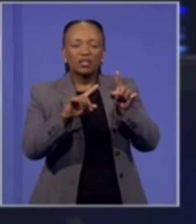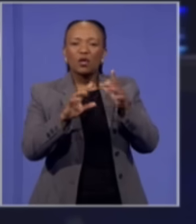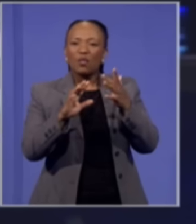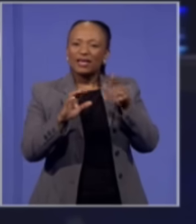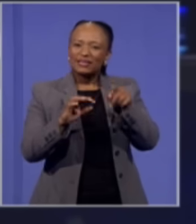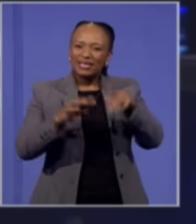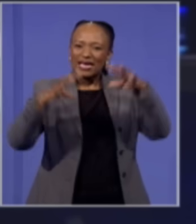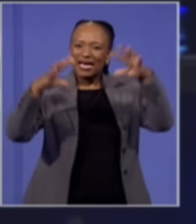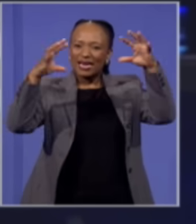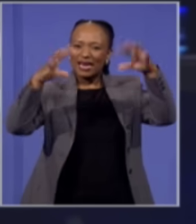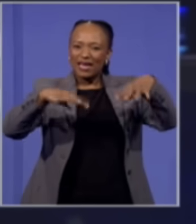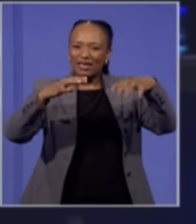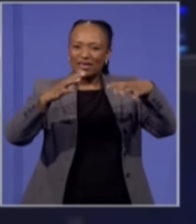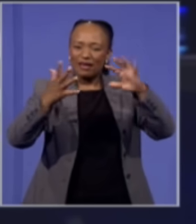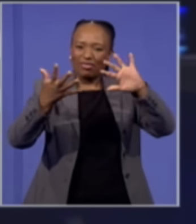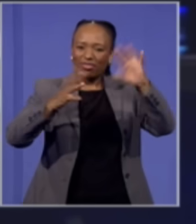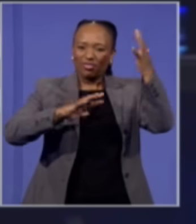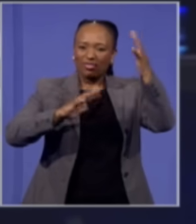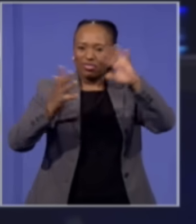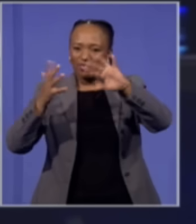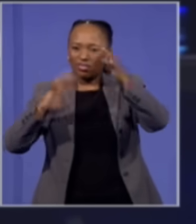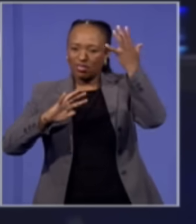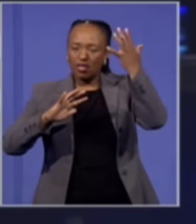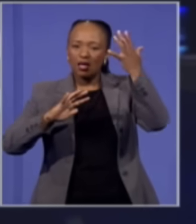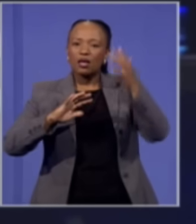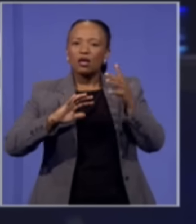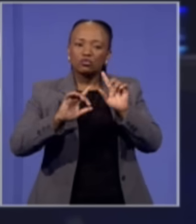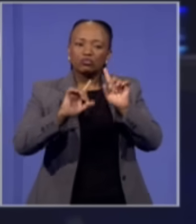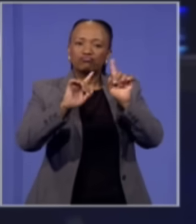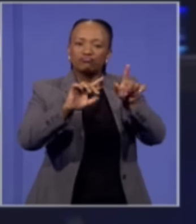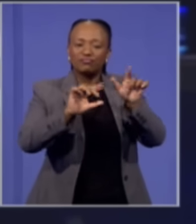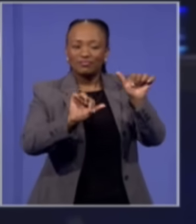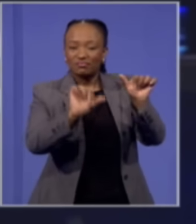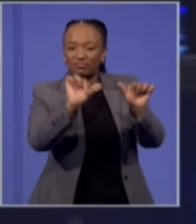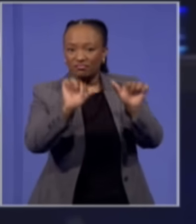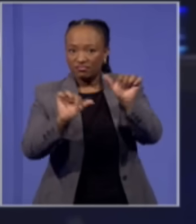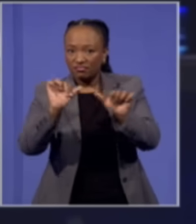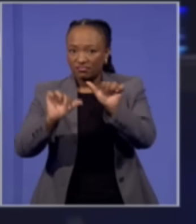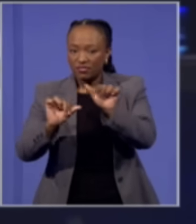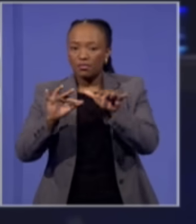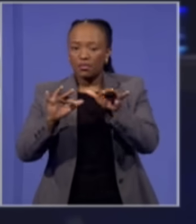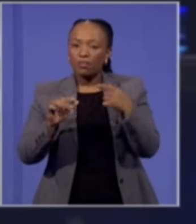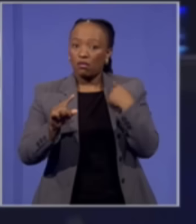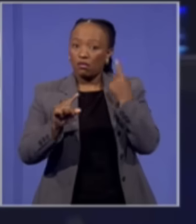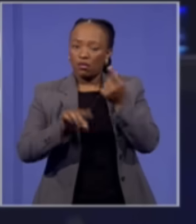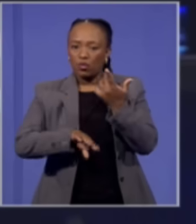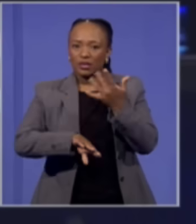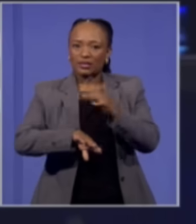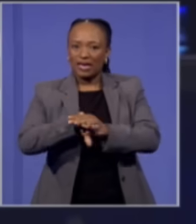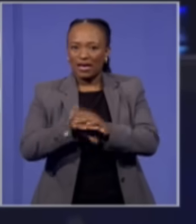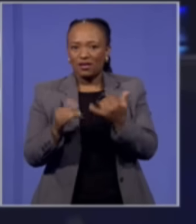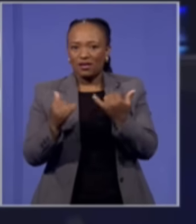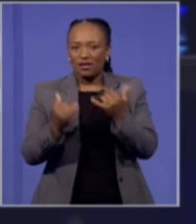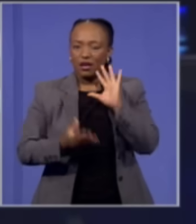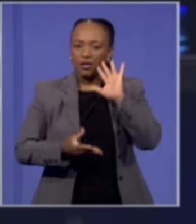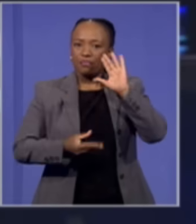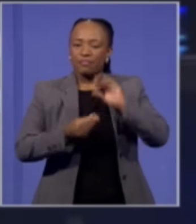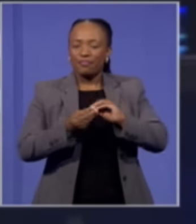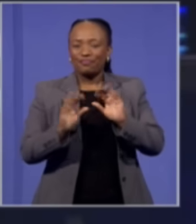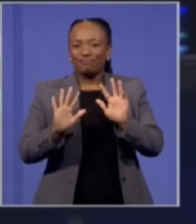ke dipula tse matla tse ntseng di tsholoha provinseng ena. Palo ya bafu ba dikgohola tsena e se e nyolohetse ho